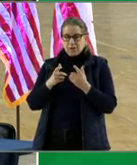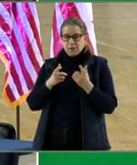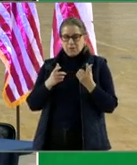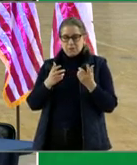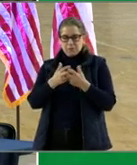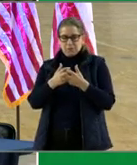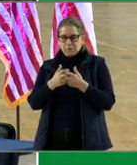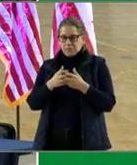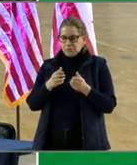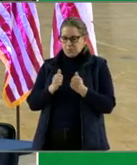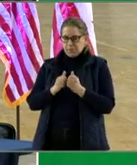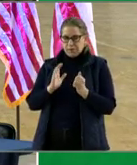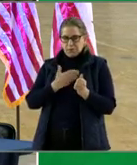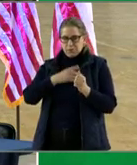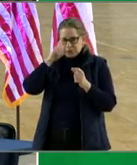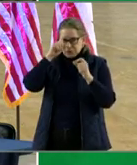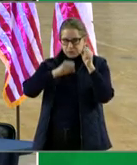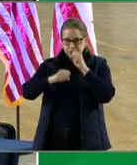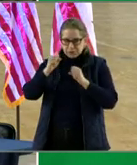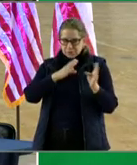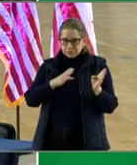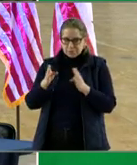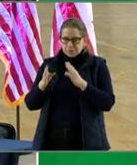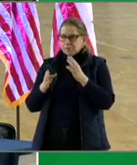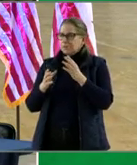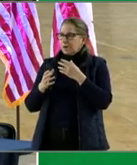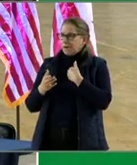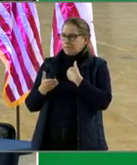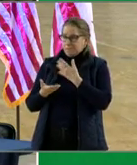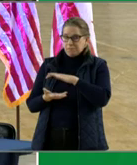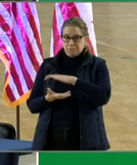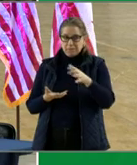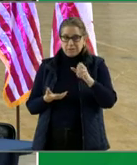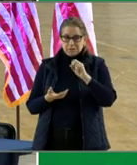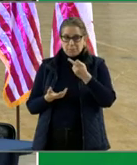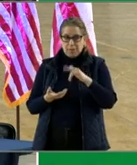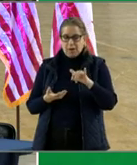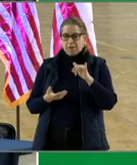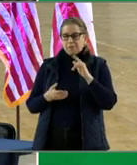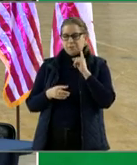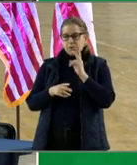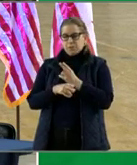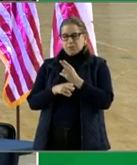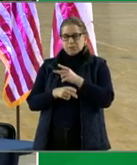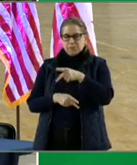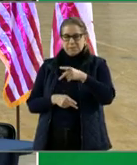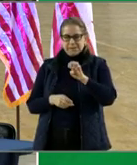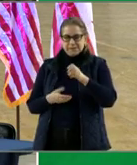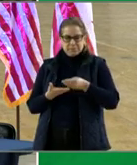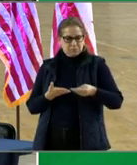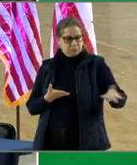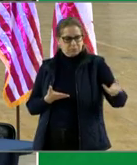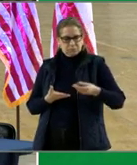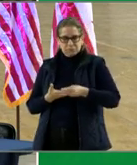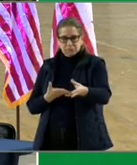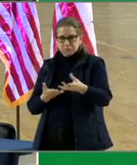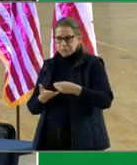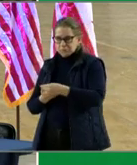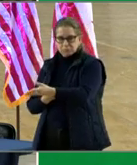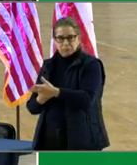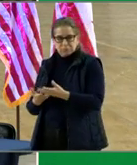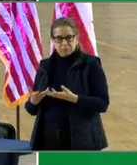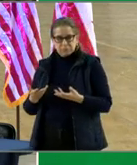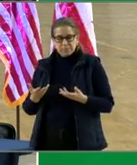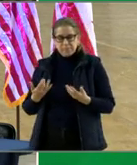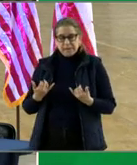strategic supply for PPE? And we have to evaluate that. The data that we showed you demonstrates that